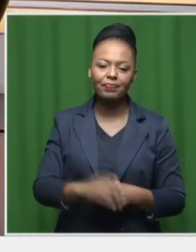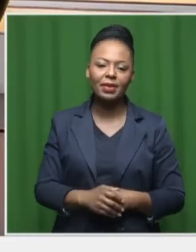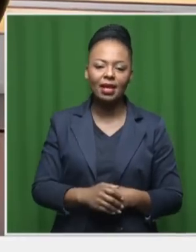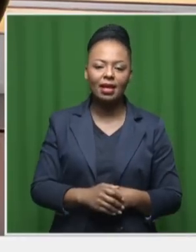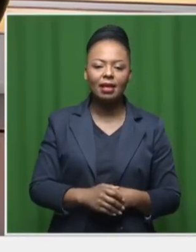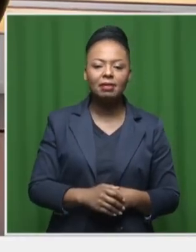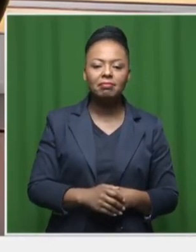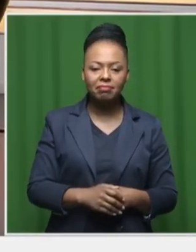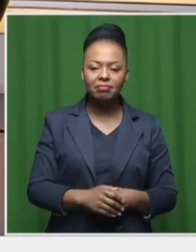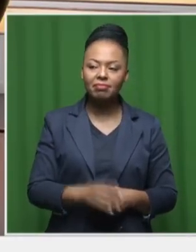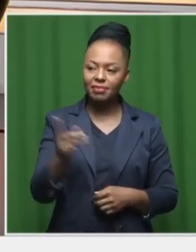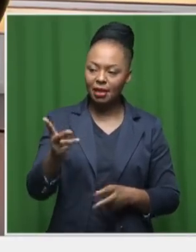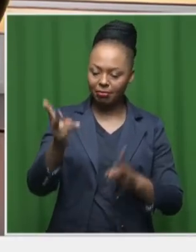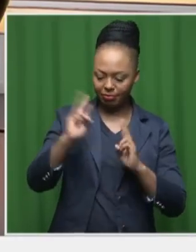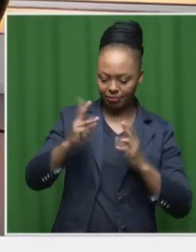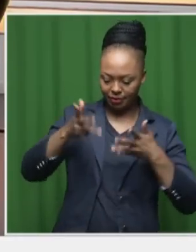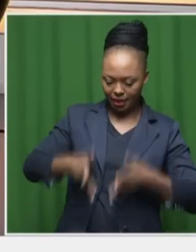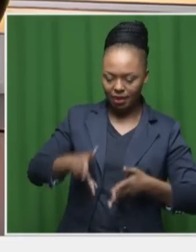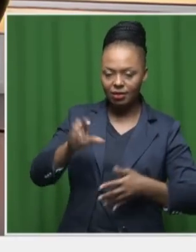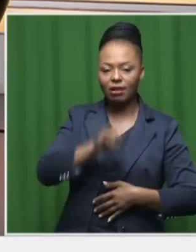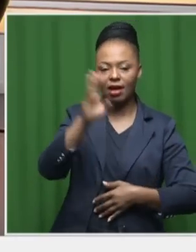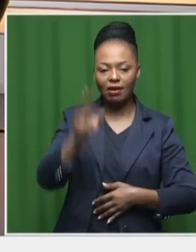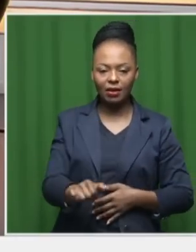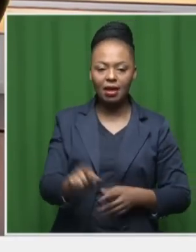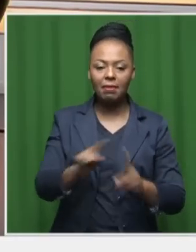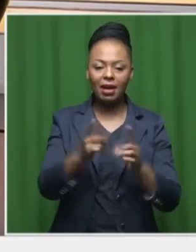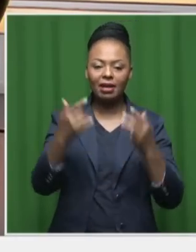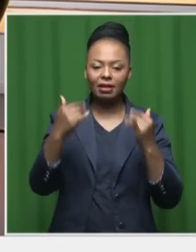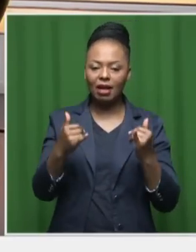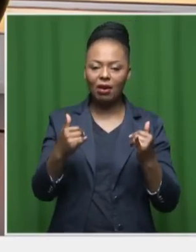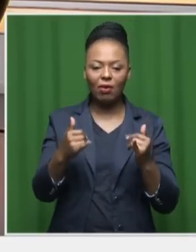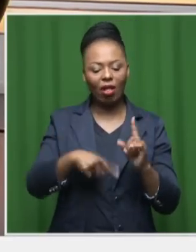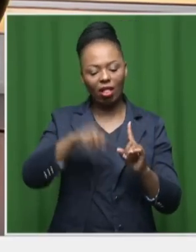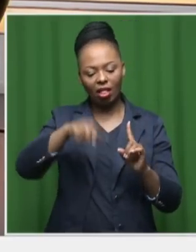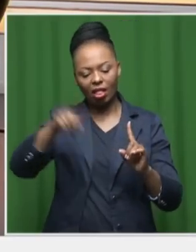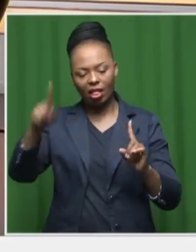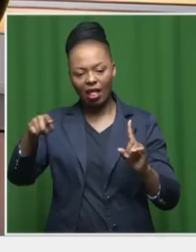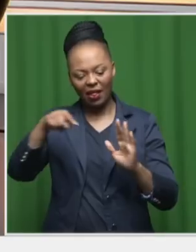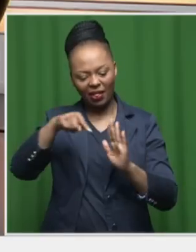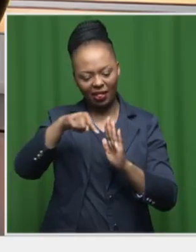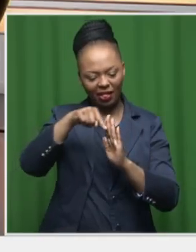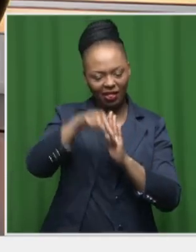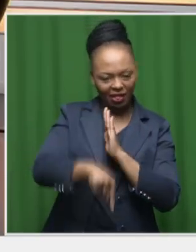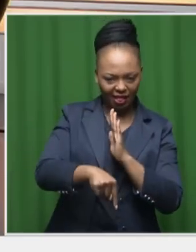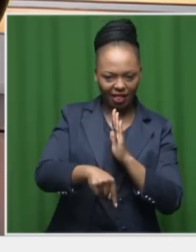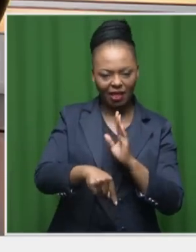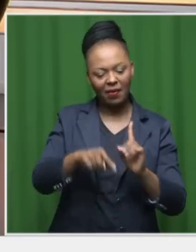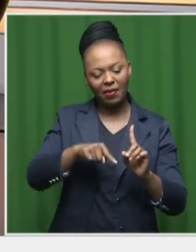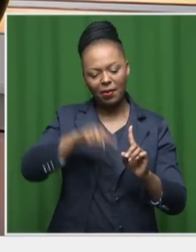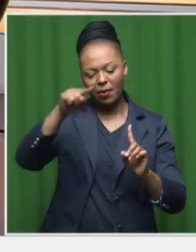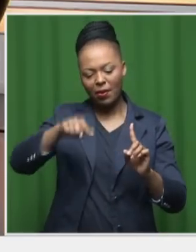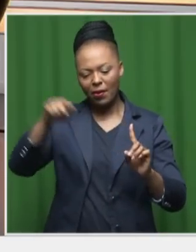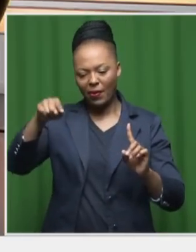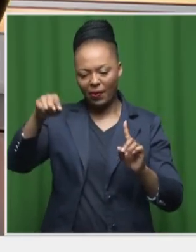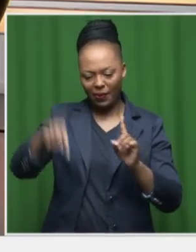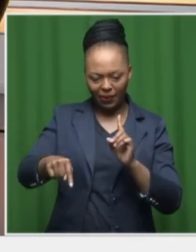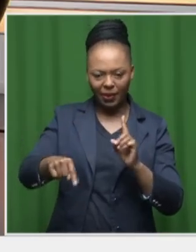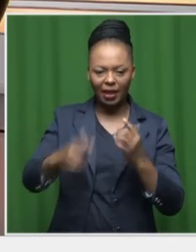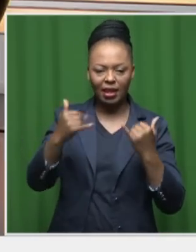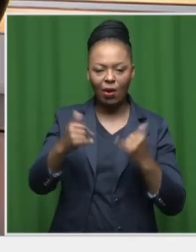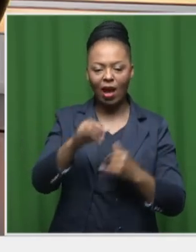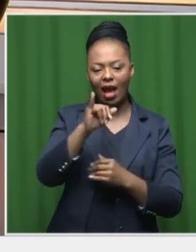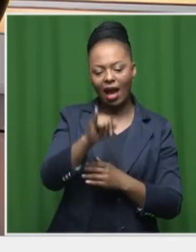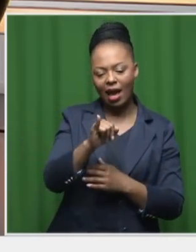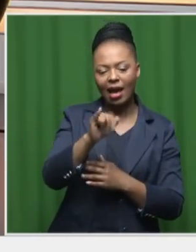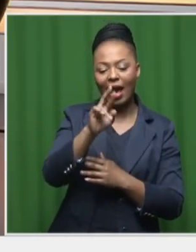for example, but the country seems to be on a downward spiral, no matter what way we look at it. The